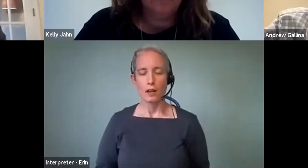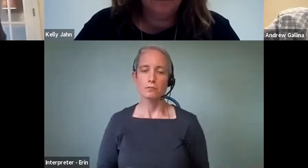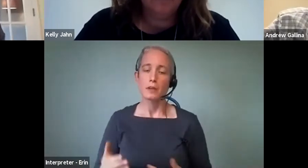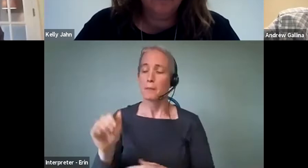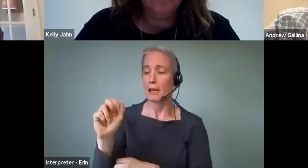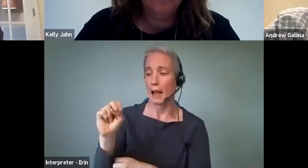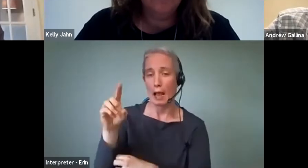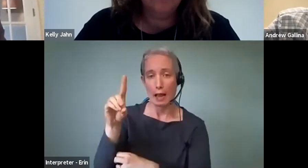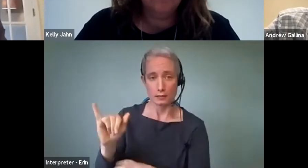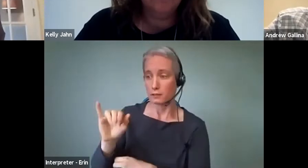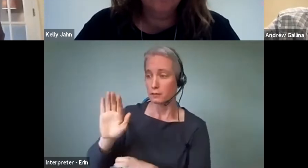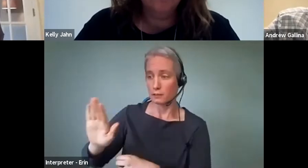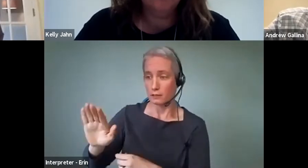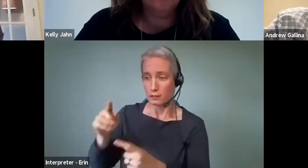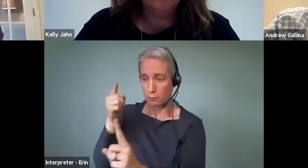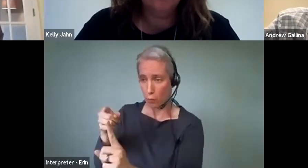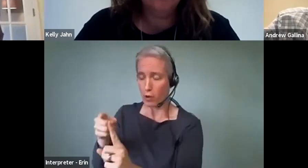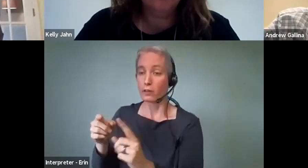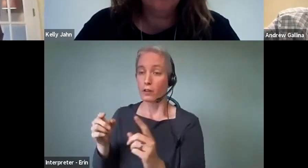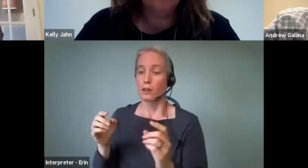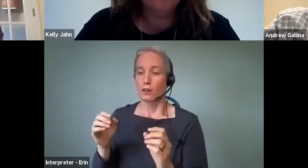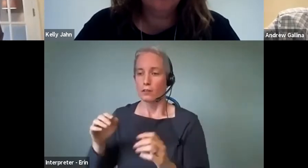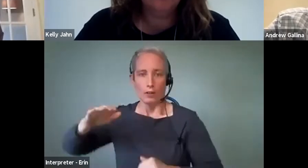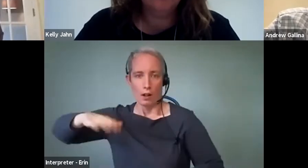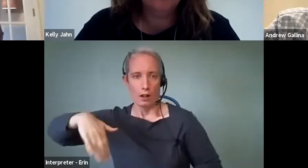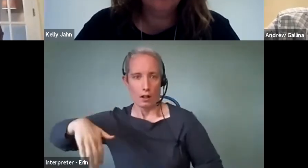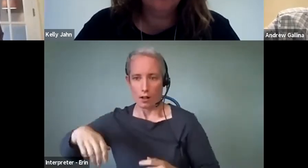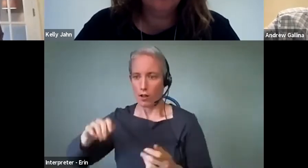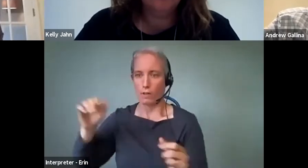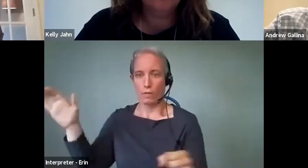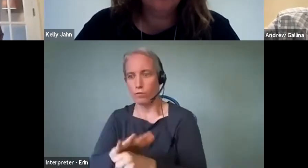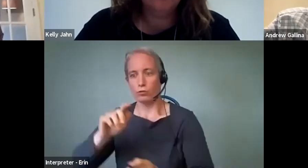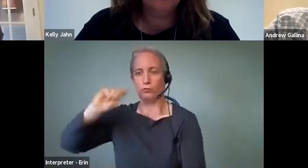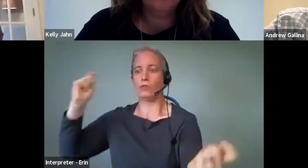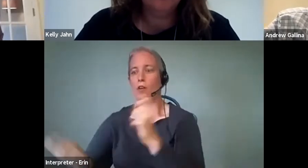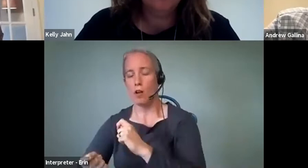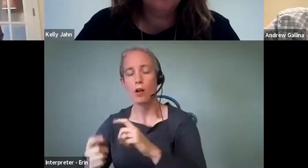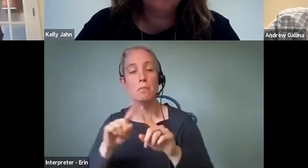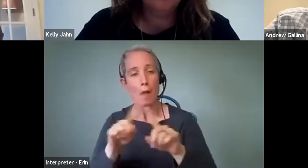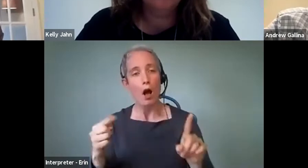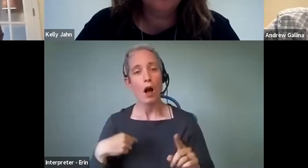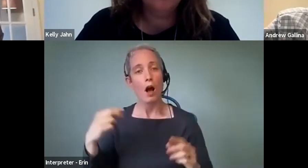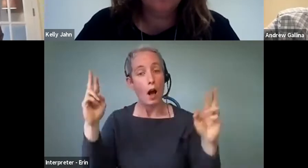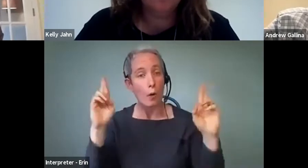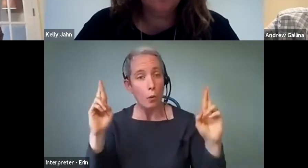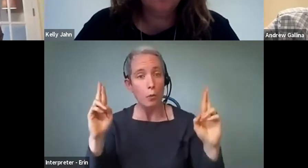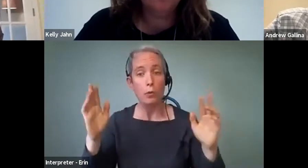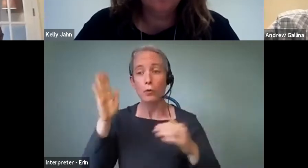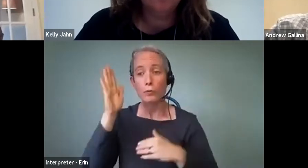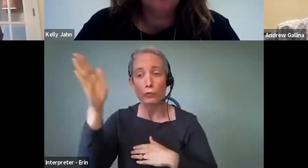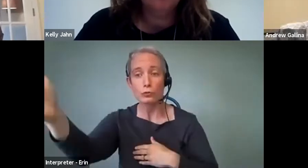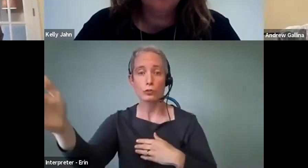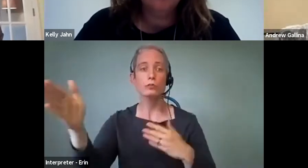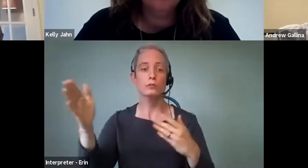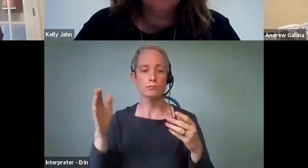wholesale changes right now, but I do think we're moving in that direction. I hope we are, where you